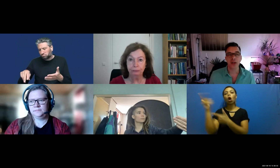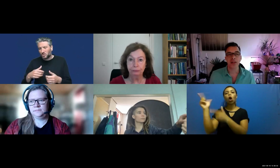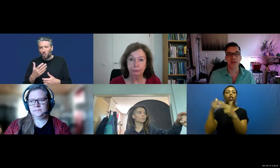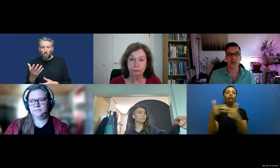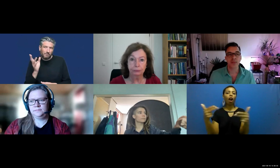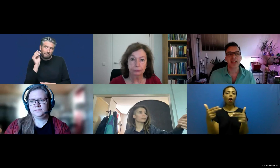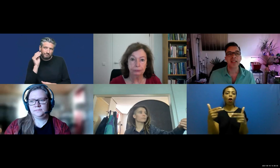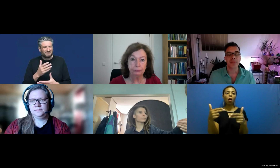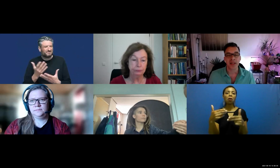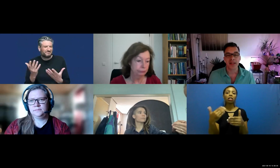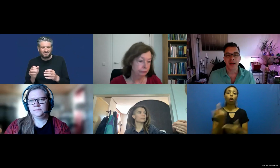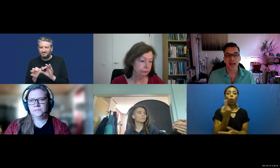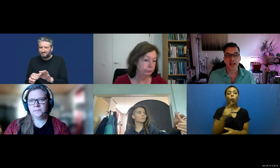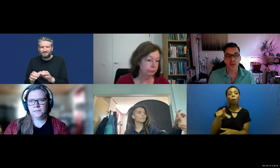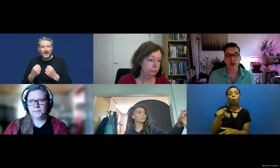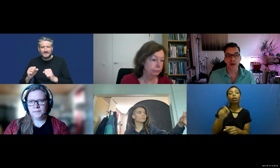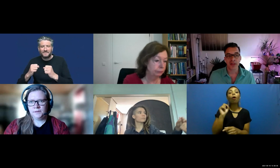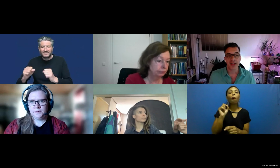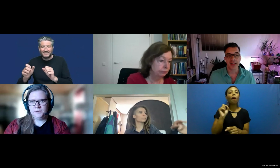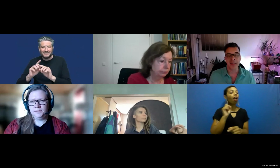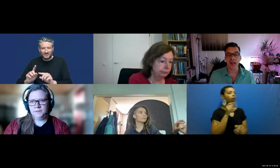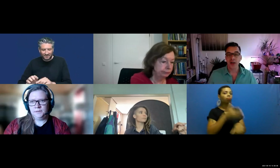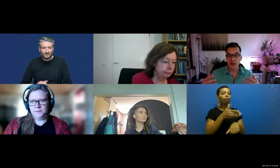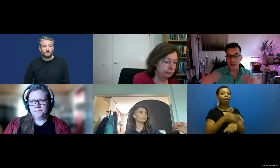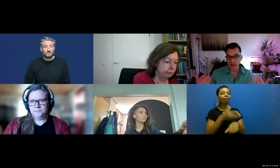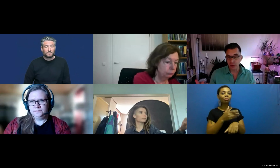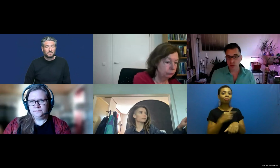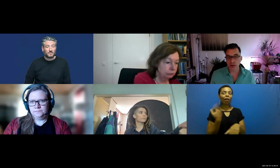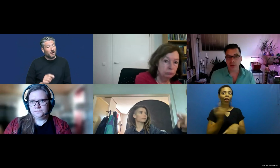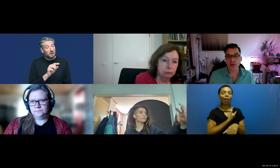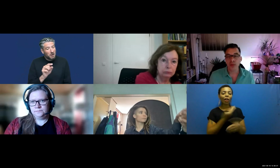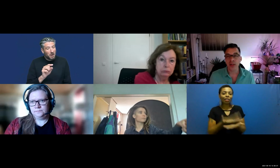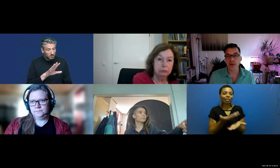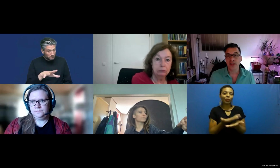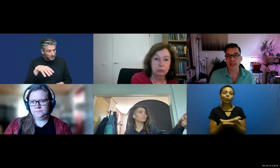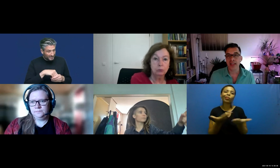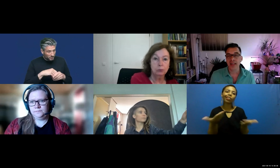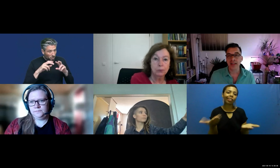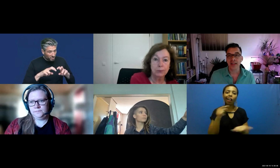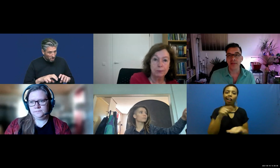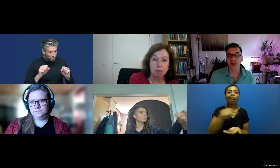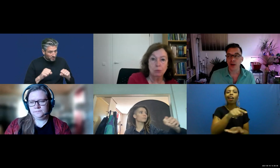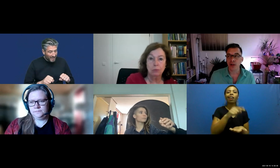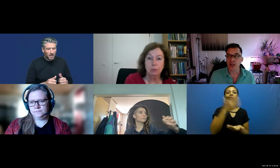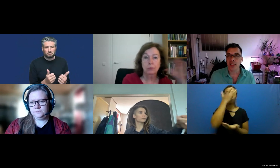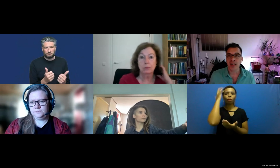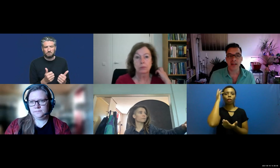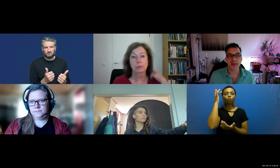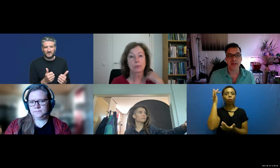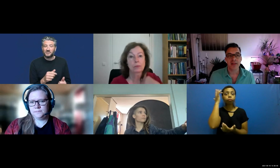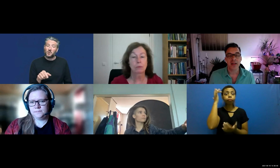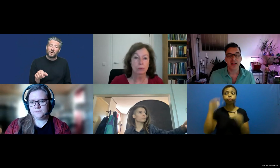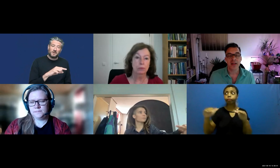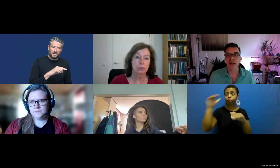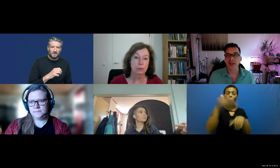to participate in one of our studies. So these are older adults who were interested in assistive technology and